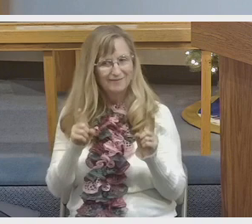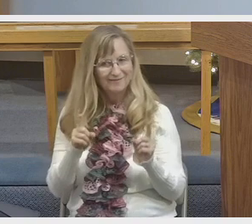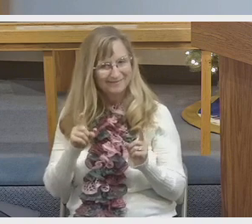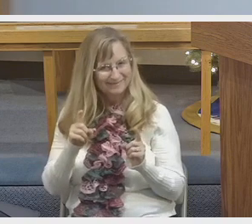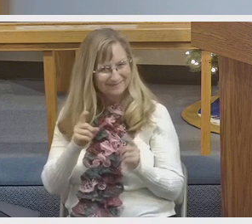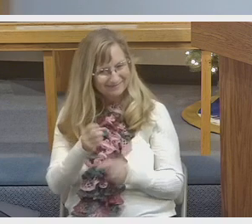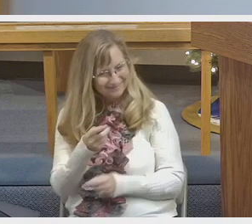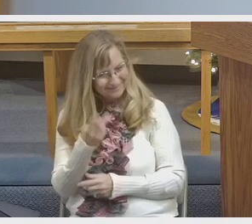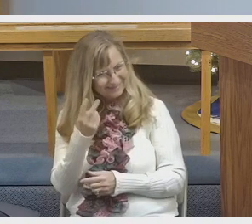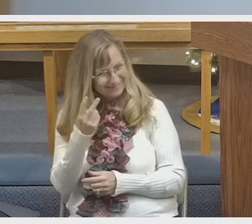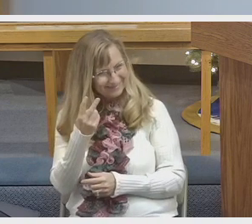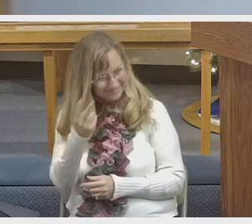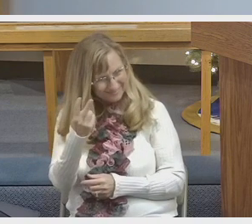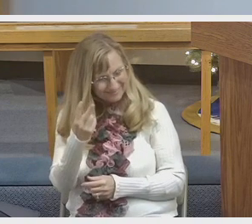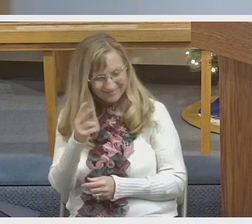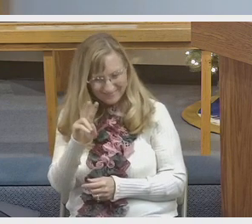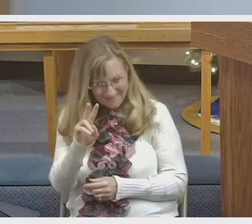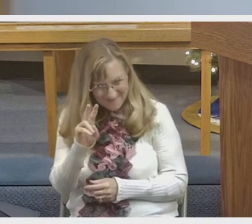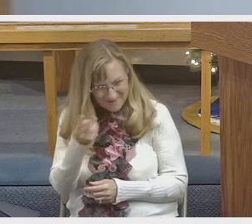names matter to God.